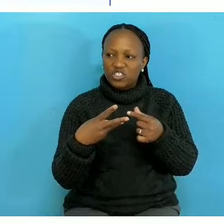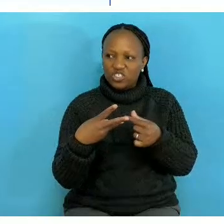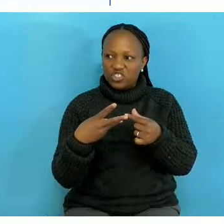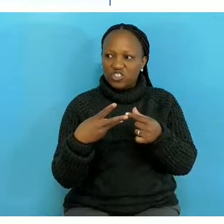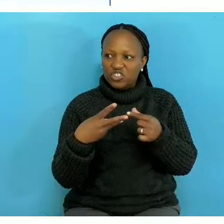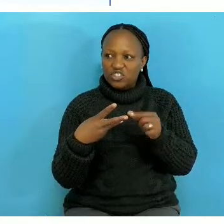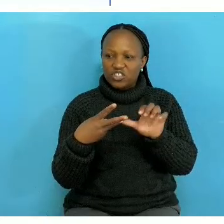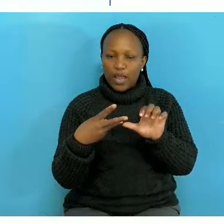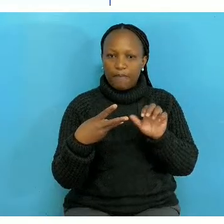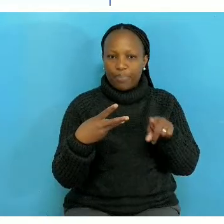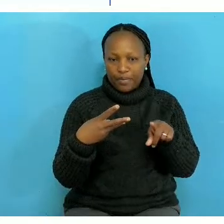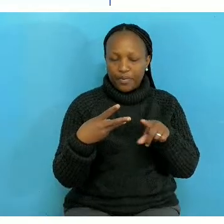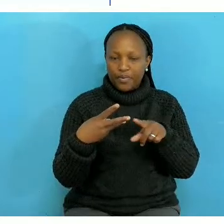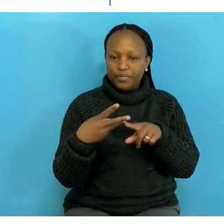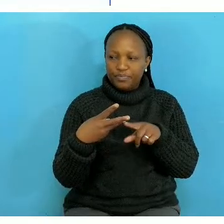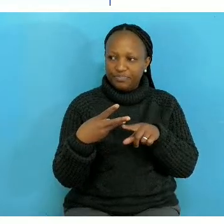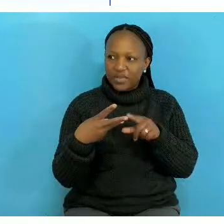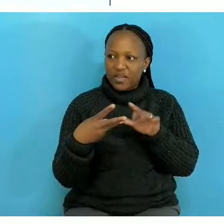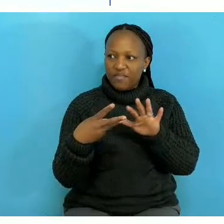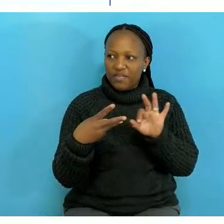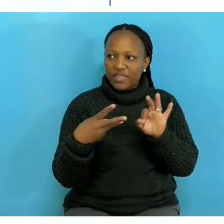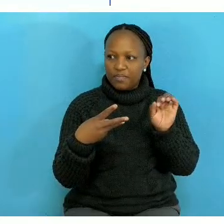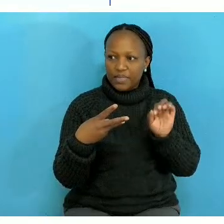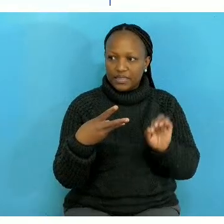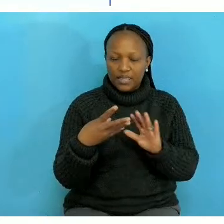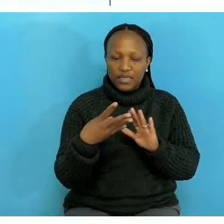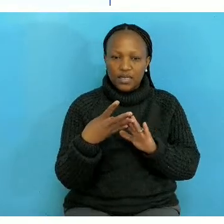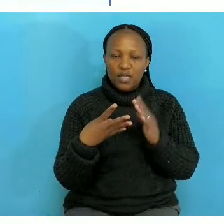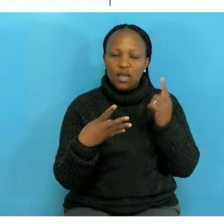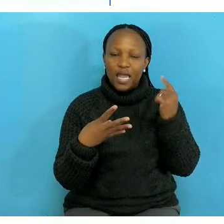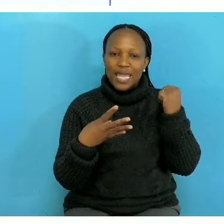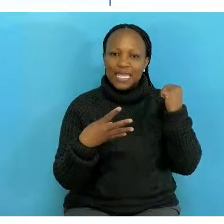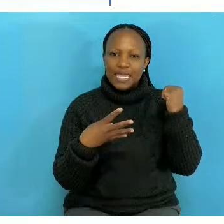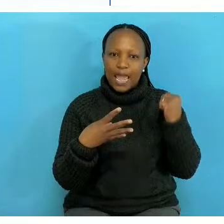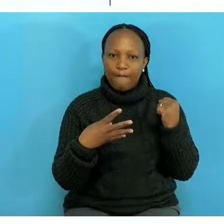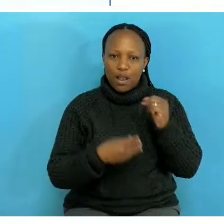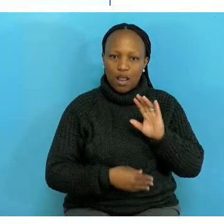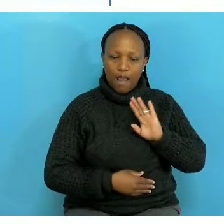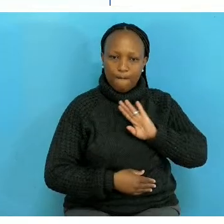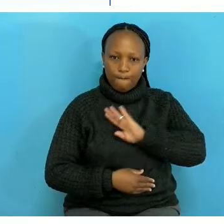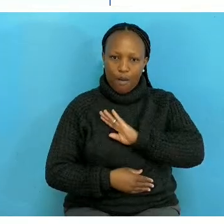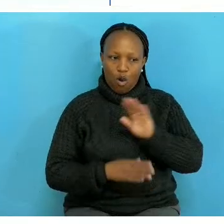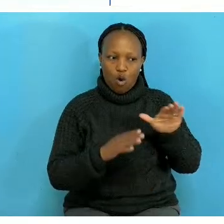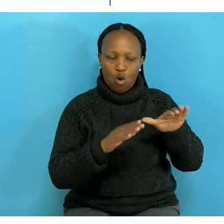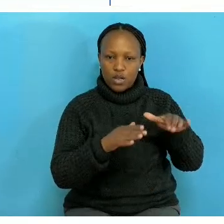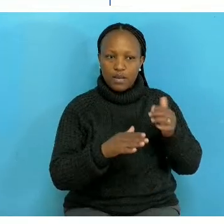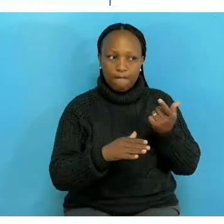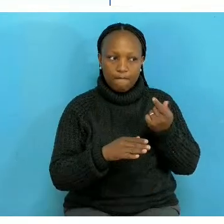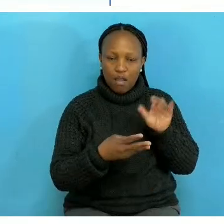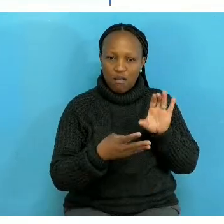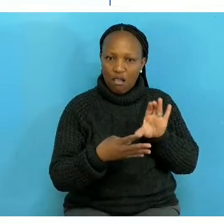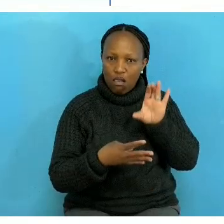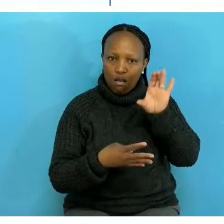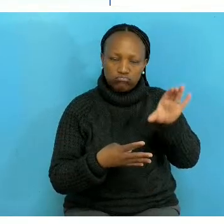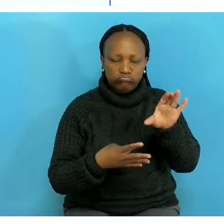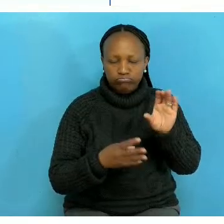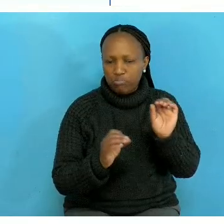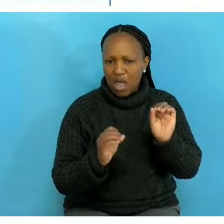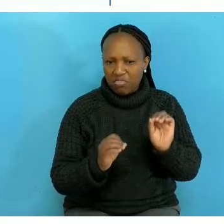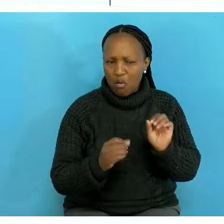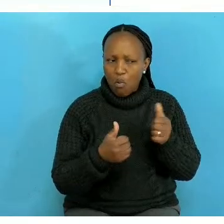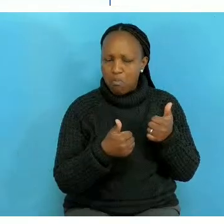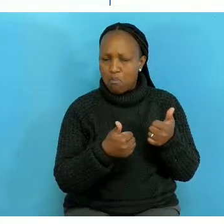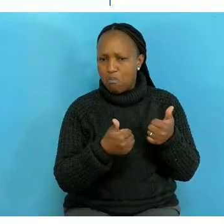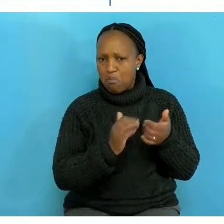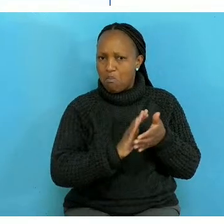23%. There is no allocation for gambling board. They are self-sufficient. TASES is